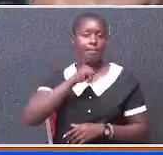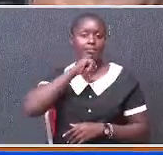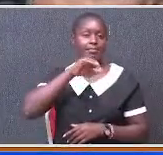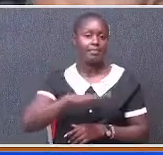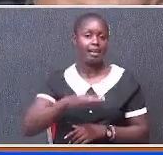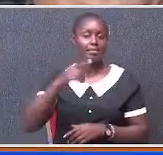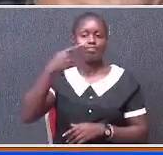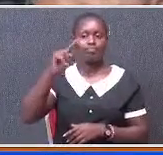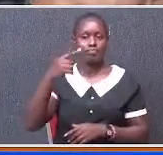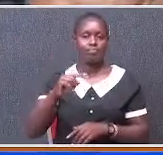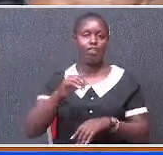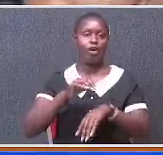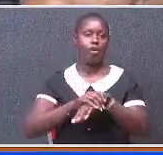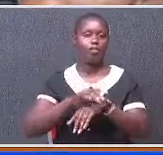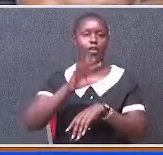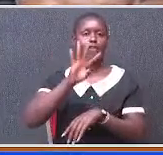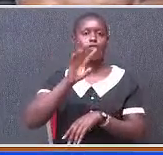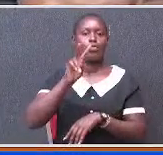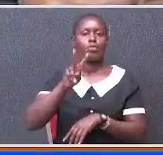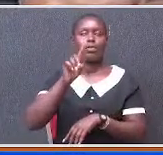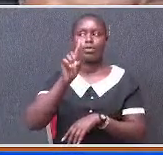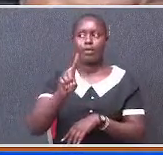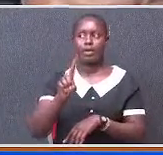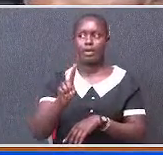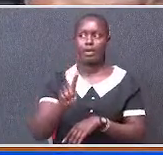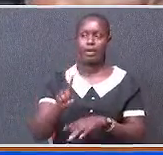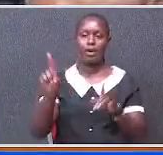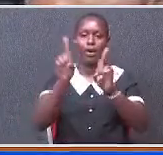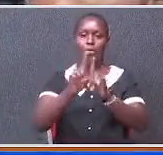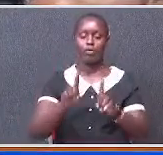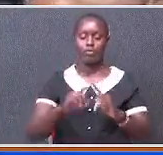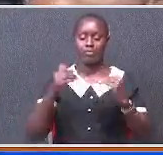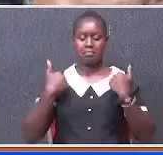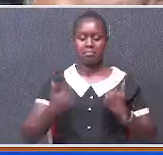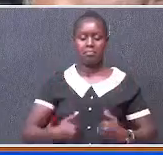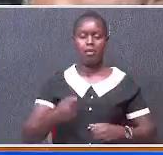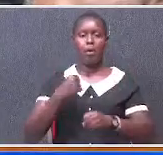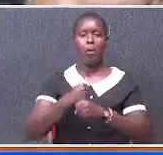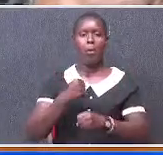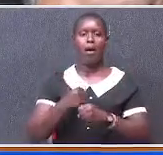vizuri, alipata 421 marks na mimi mwenyewe sina kazi.